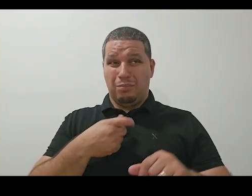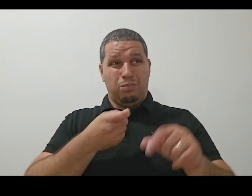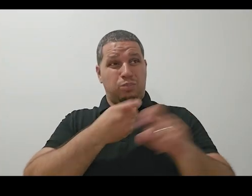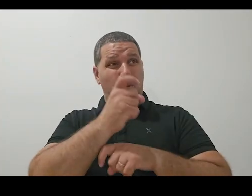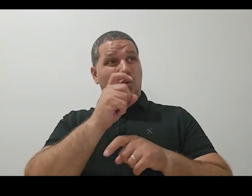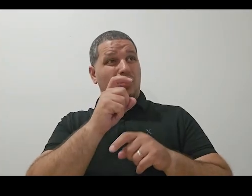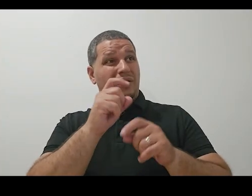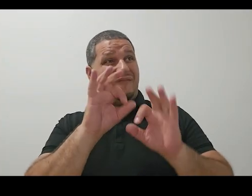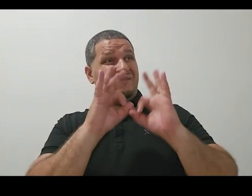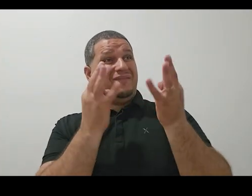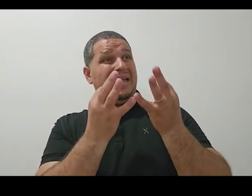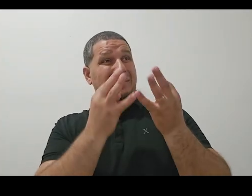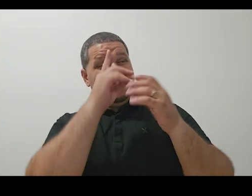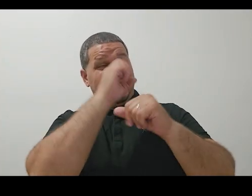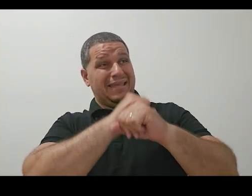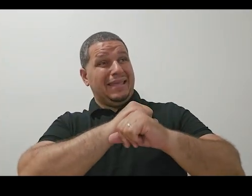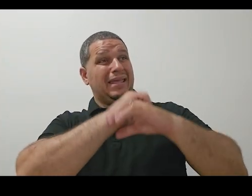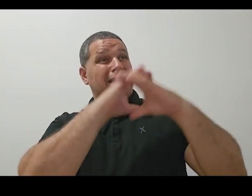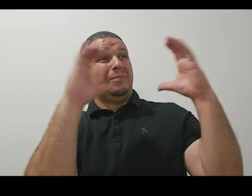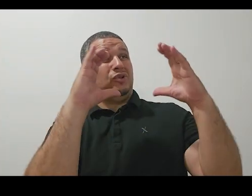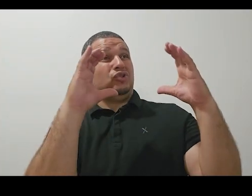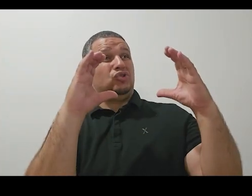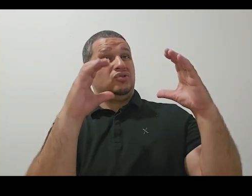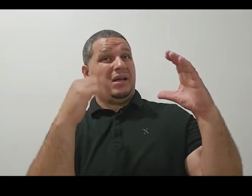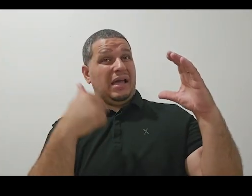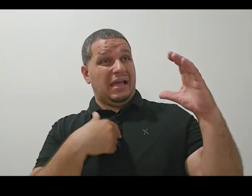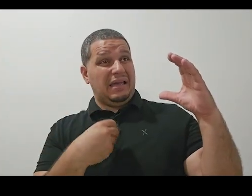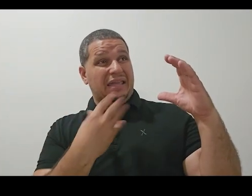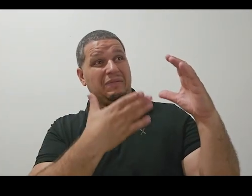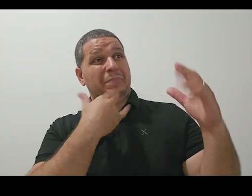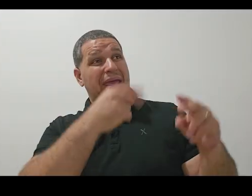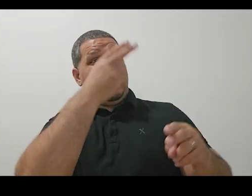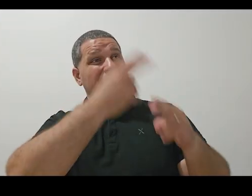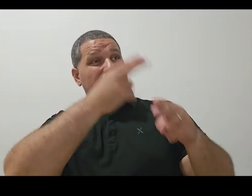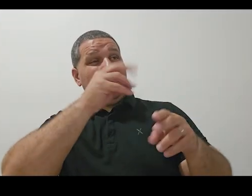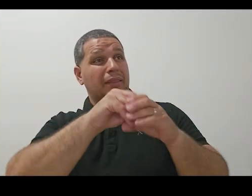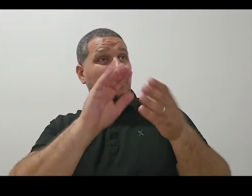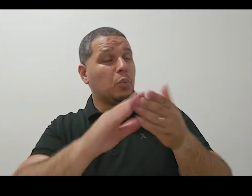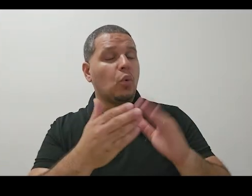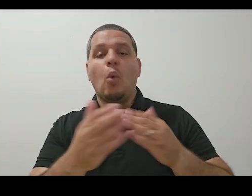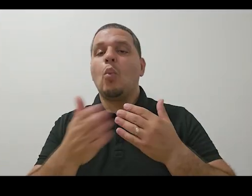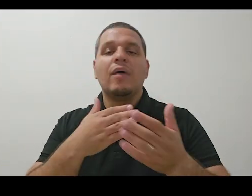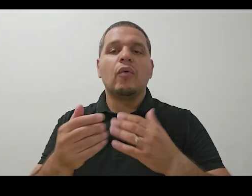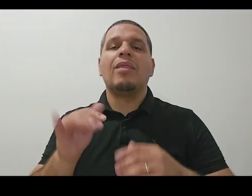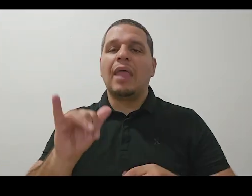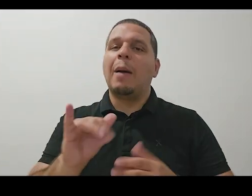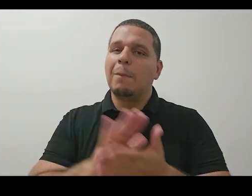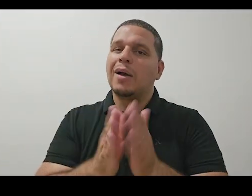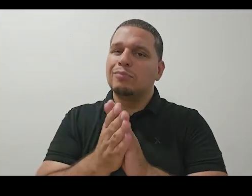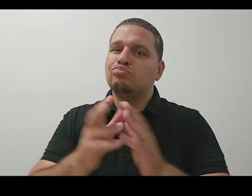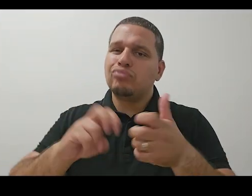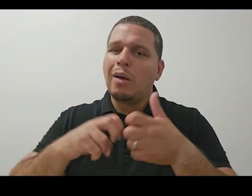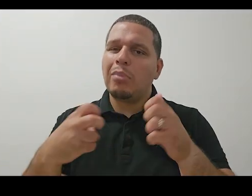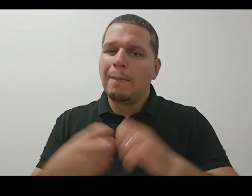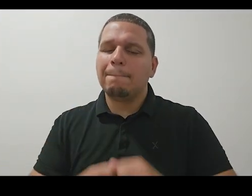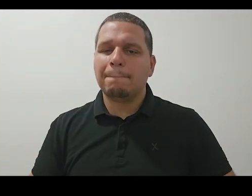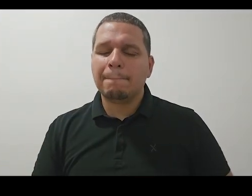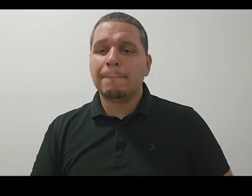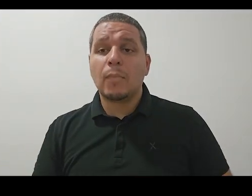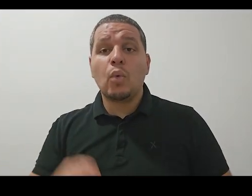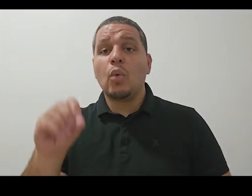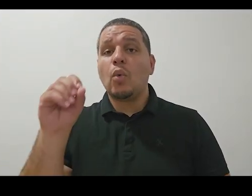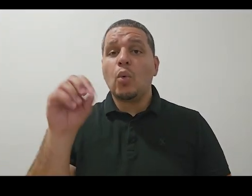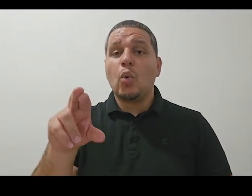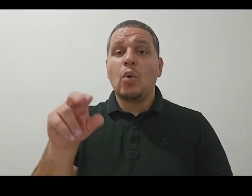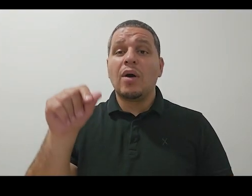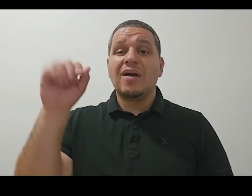image, that image that they have in the community, wherever. So it becomes a problem. Or if